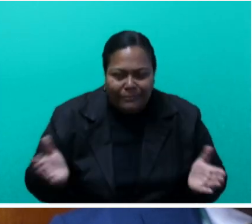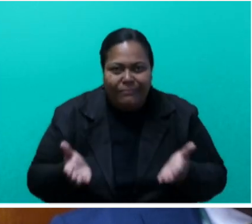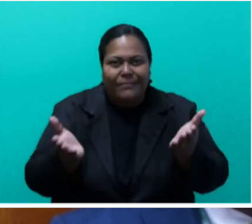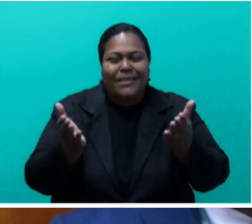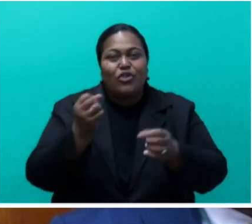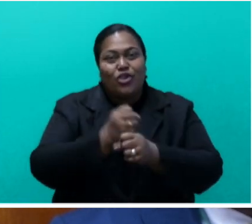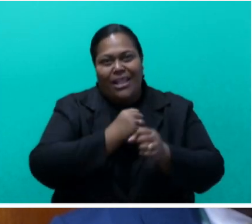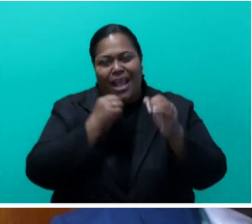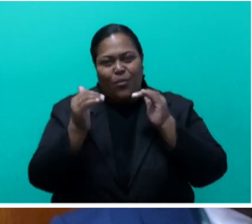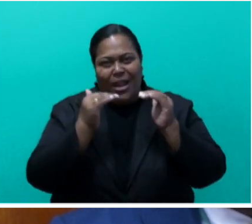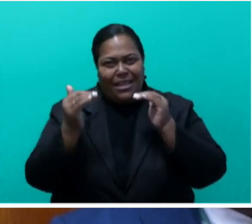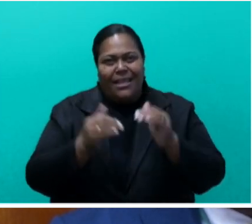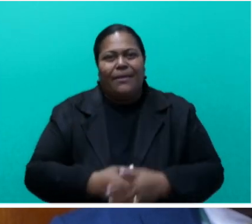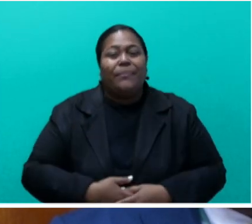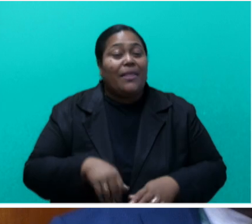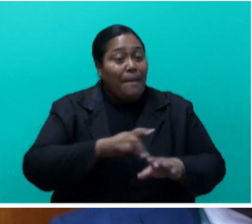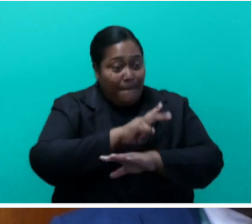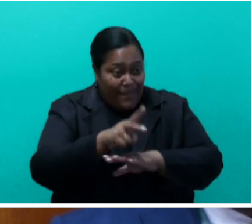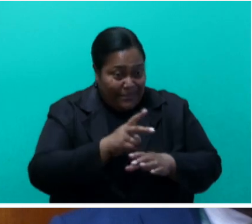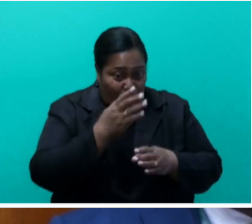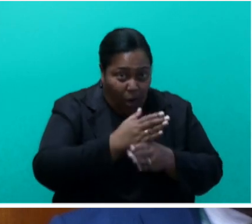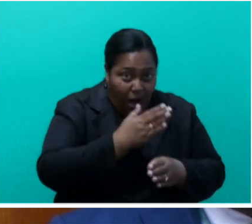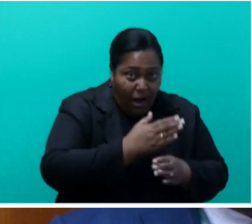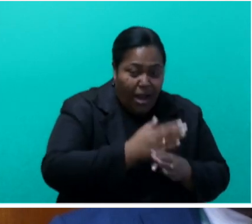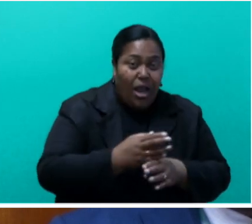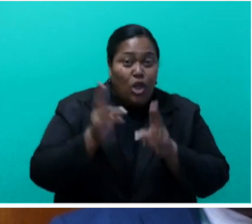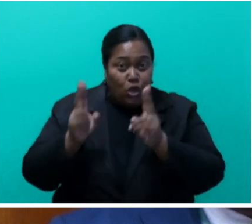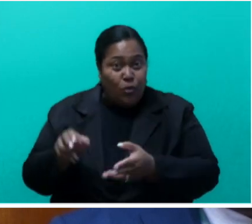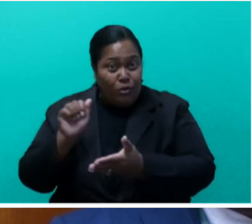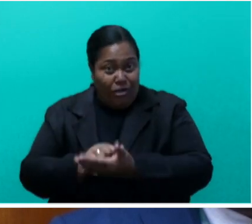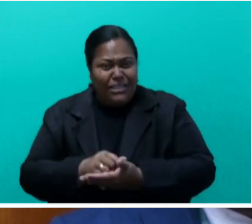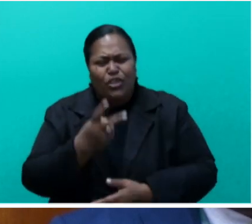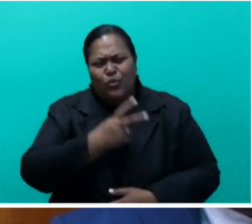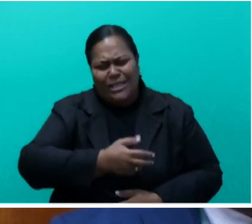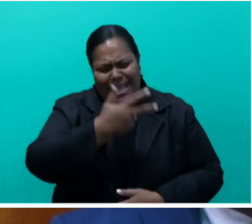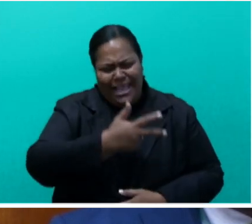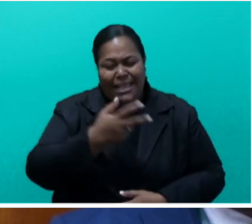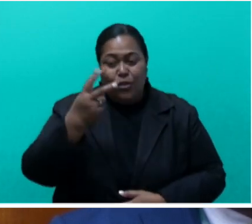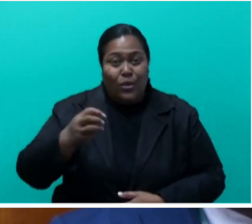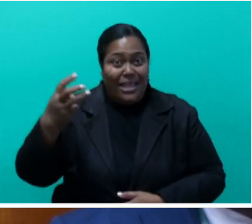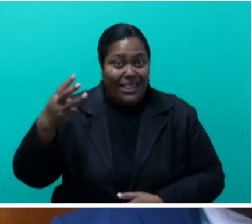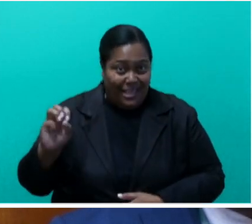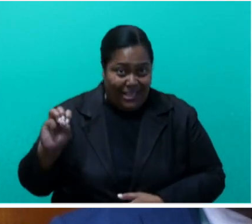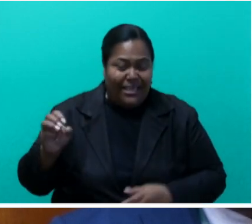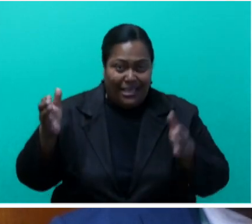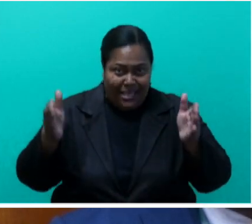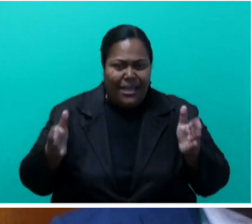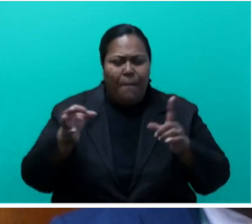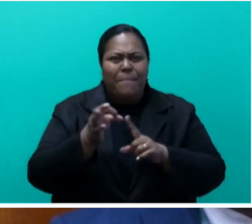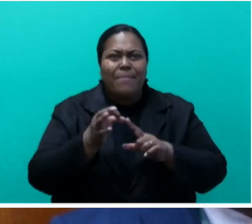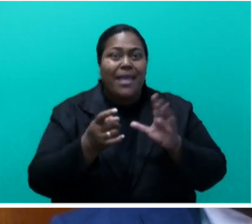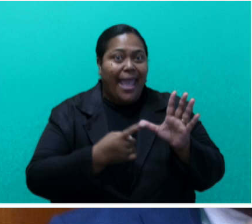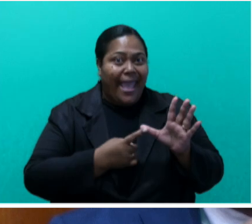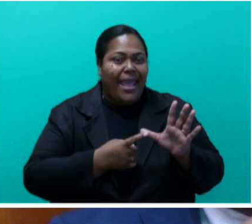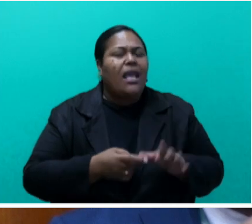for Action for Gender Equality and Women's Human Rights, which is from 2018 to 2030, or the PPA, has